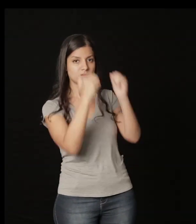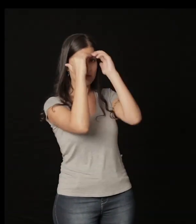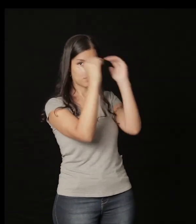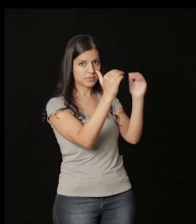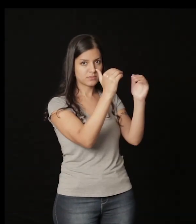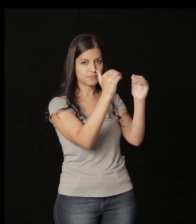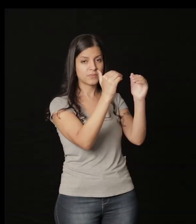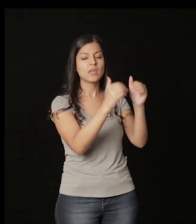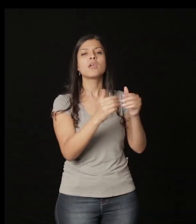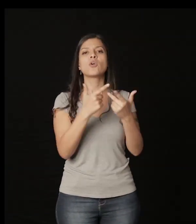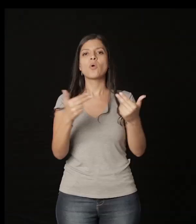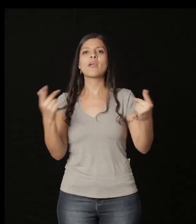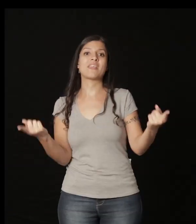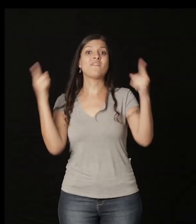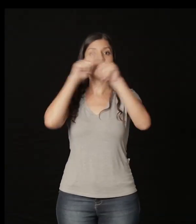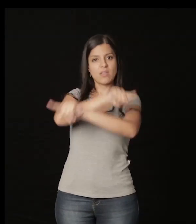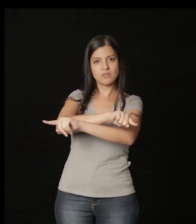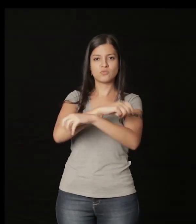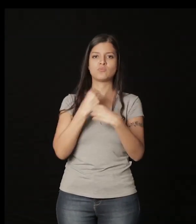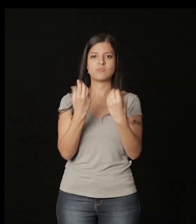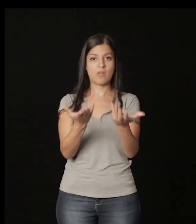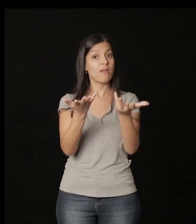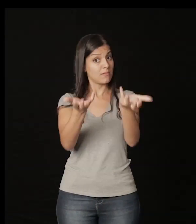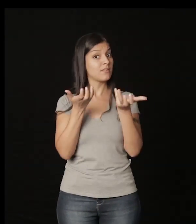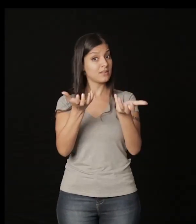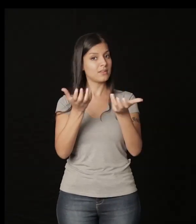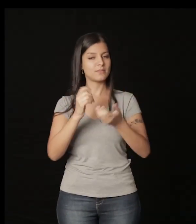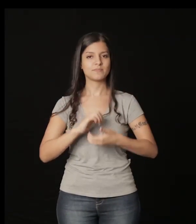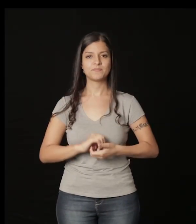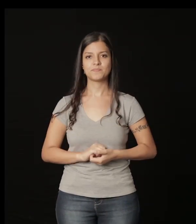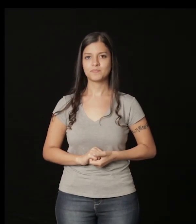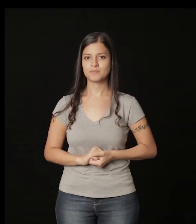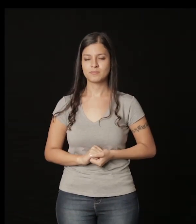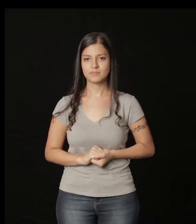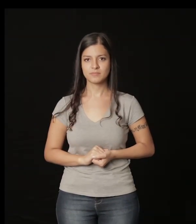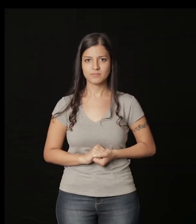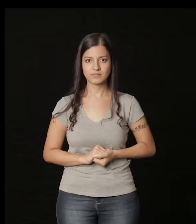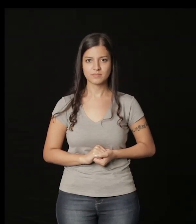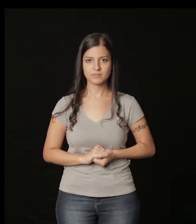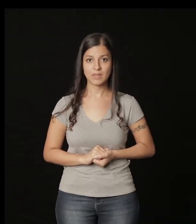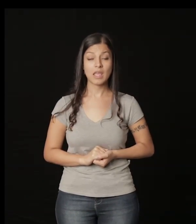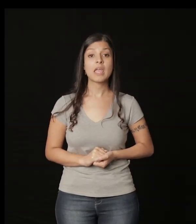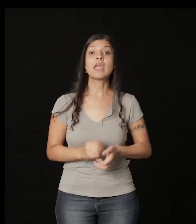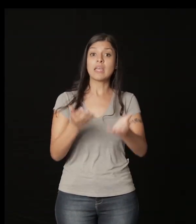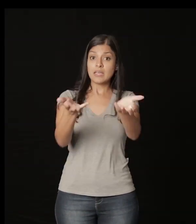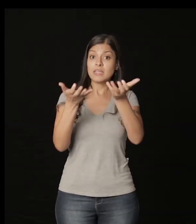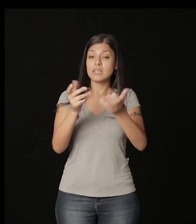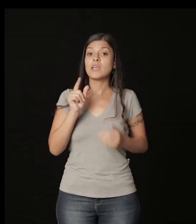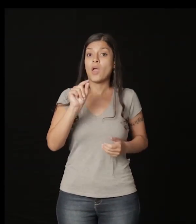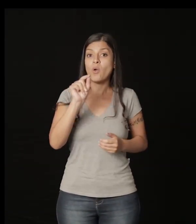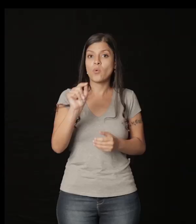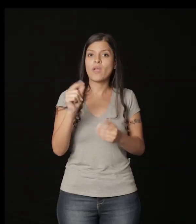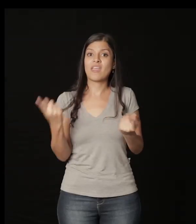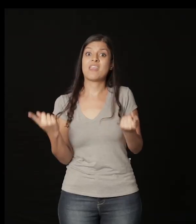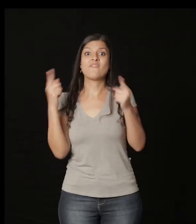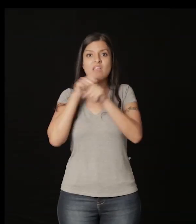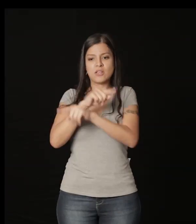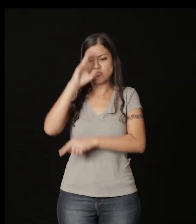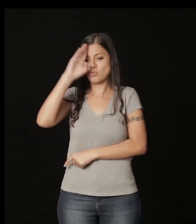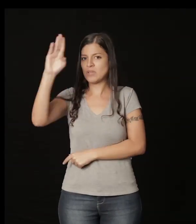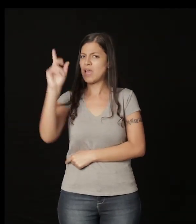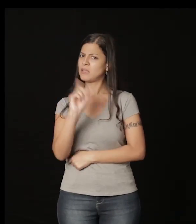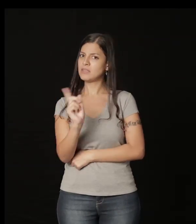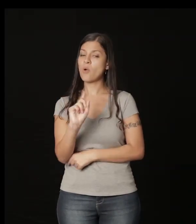to insert into this thing the inverse. We wanted to stick into the middle of this